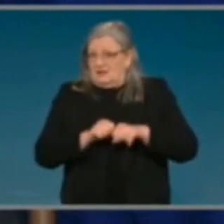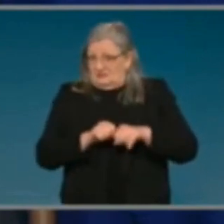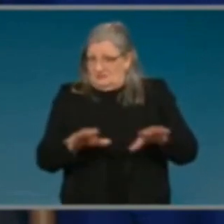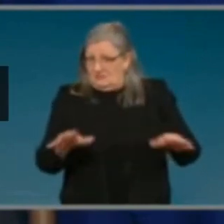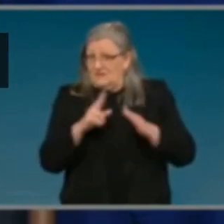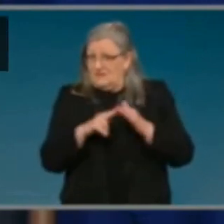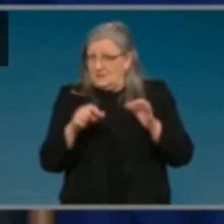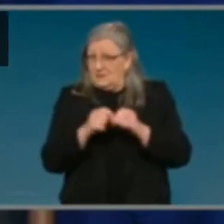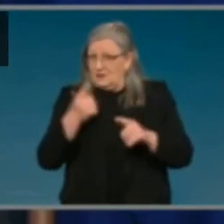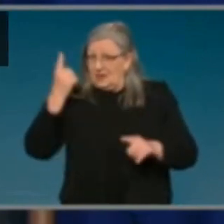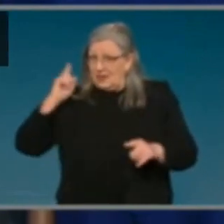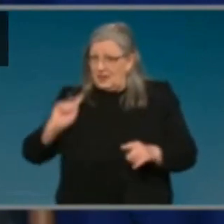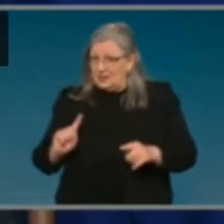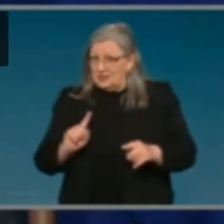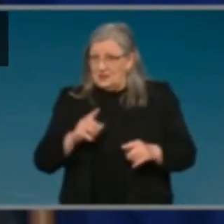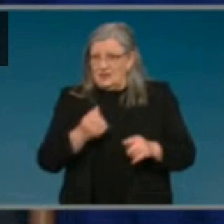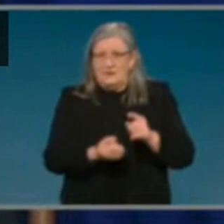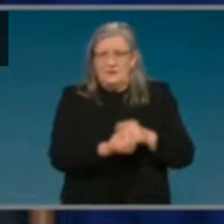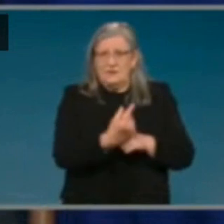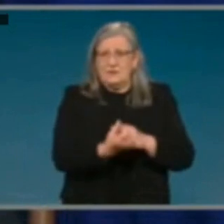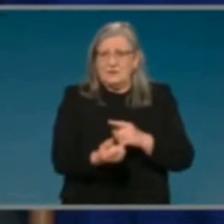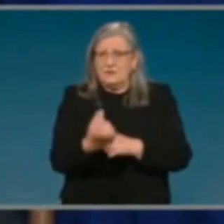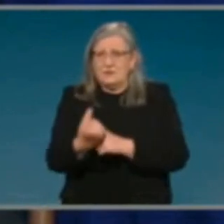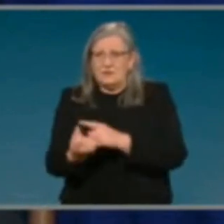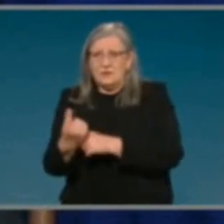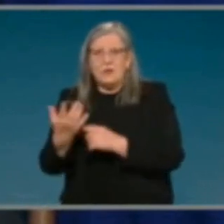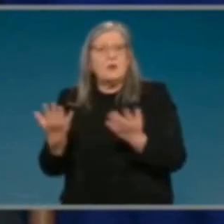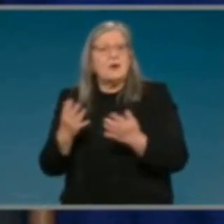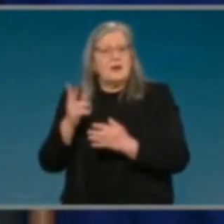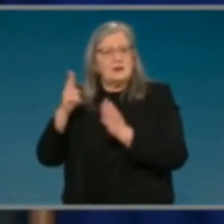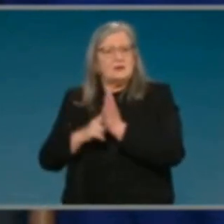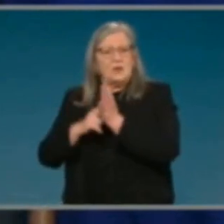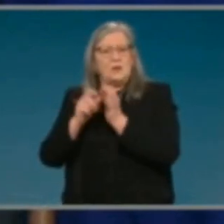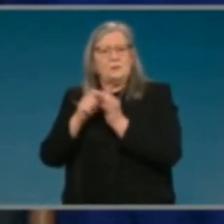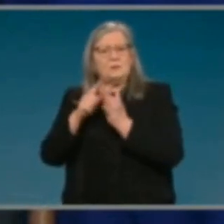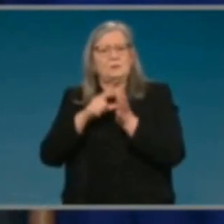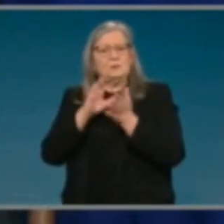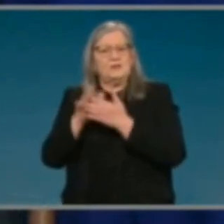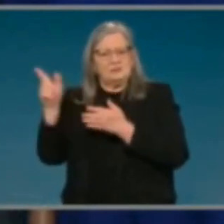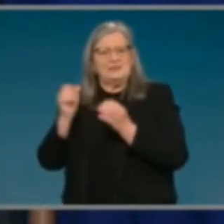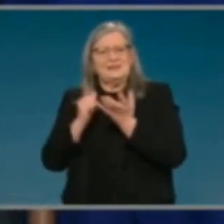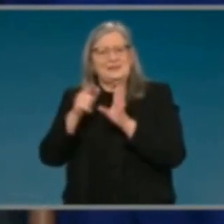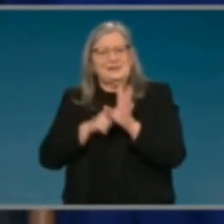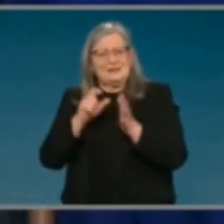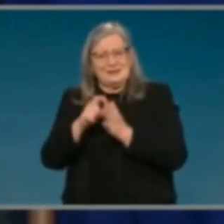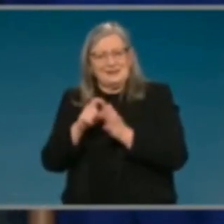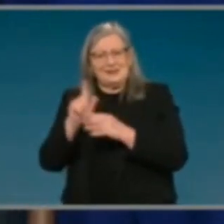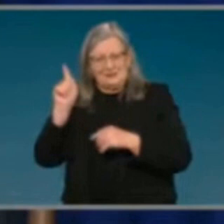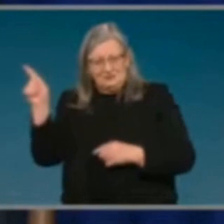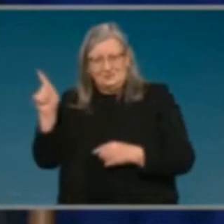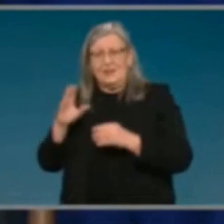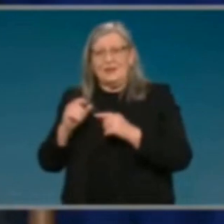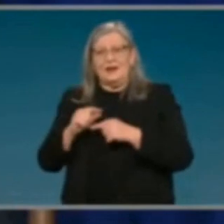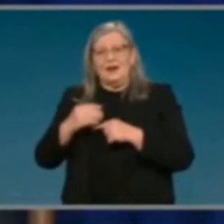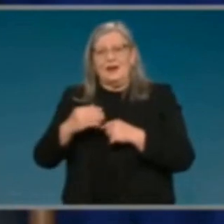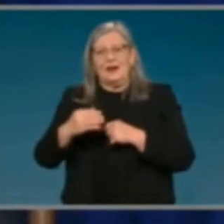several parts of Australia, but particularly the northern beaches. Delta is the one that is the predominant strain at the moment. The others have not led really